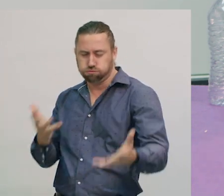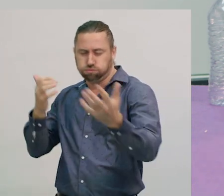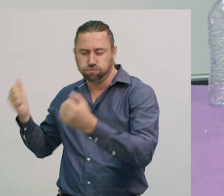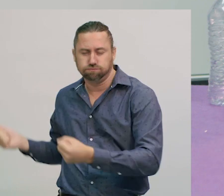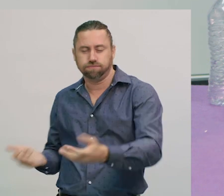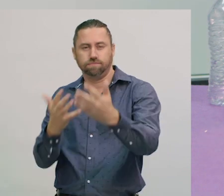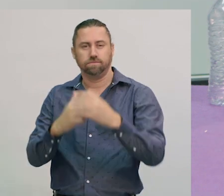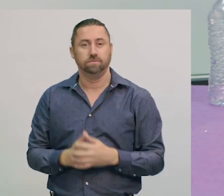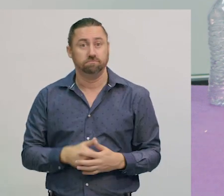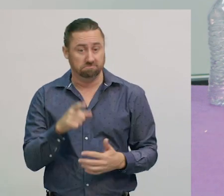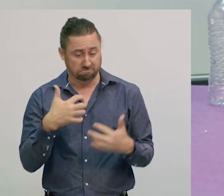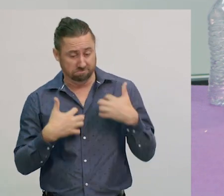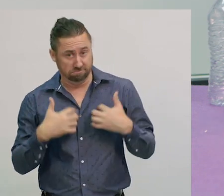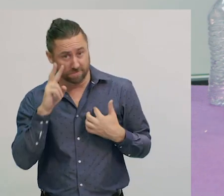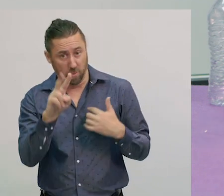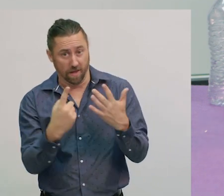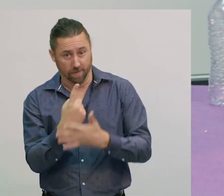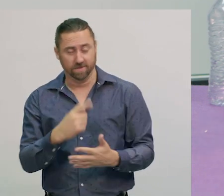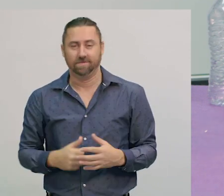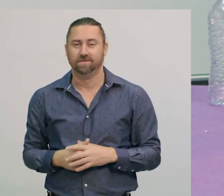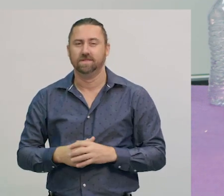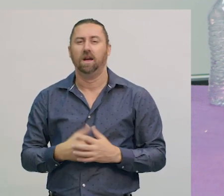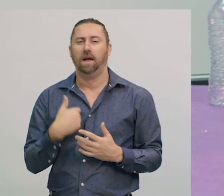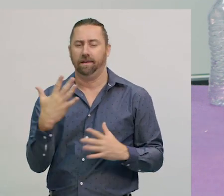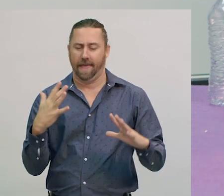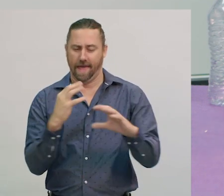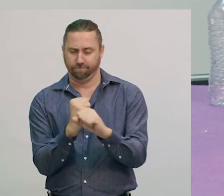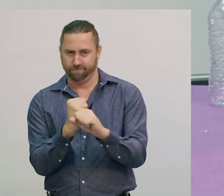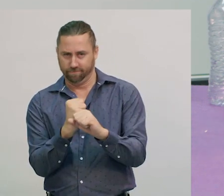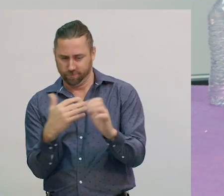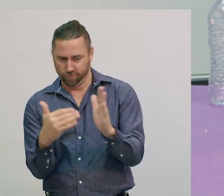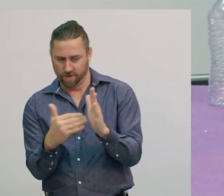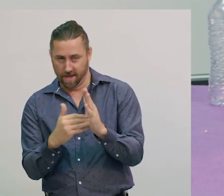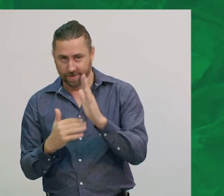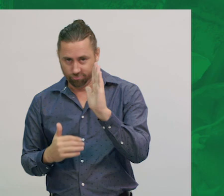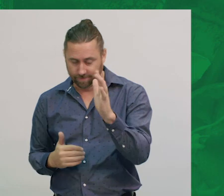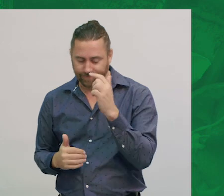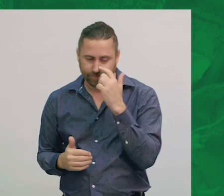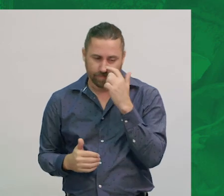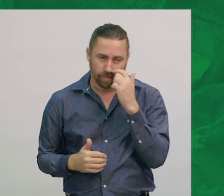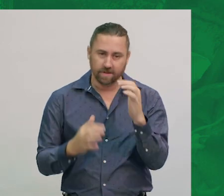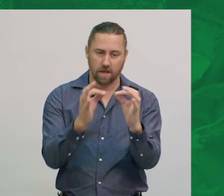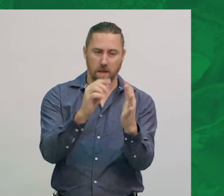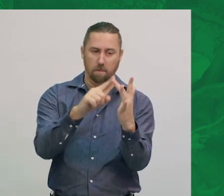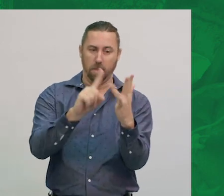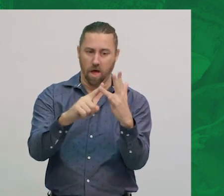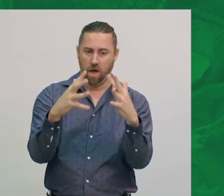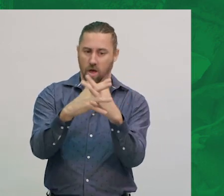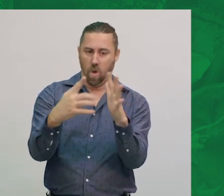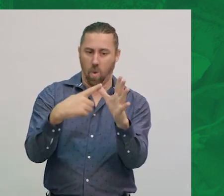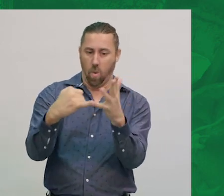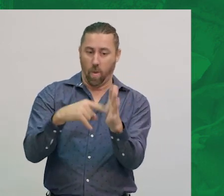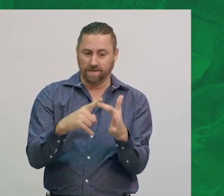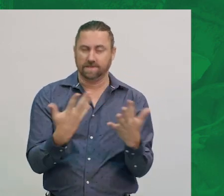watch this space. All right, let's recap on what we've learnt today. We know that